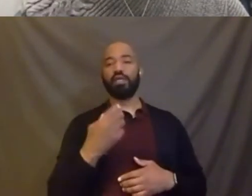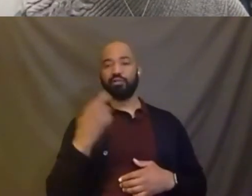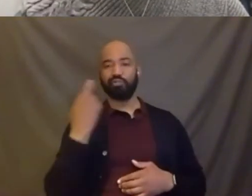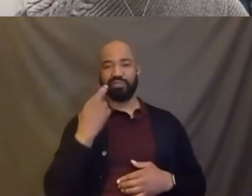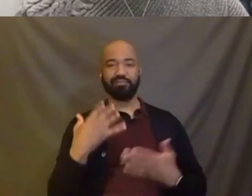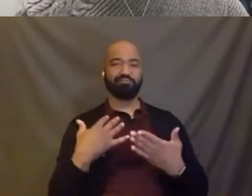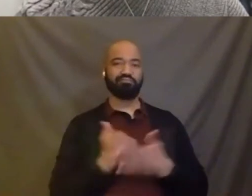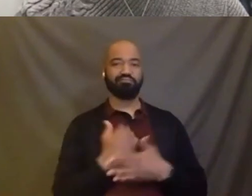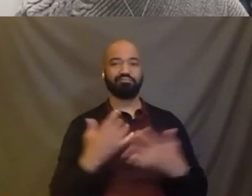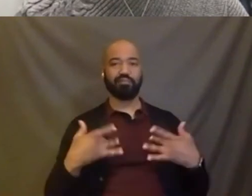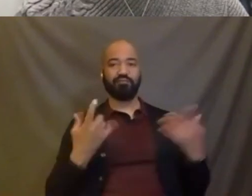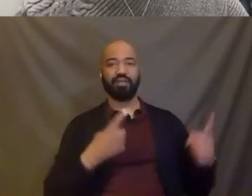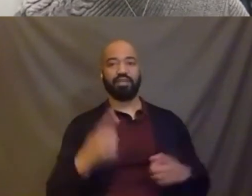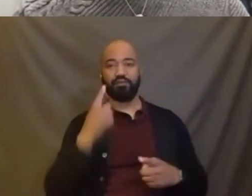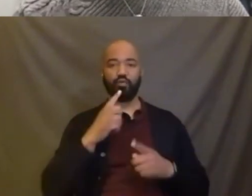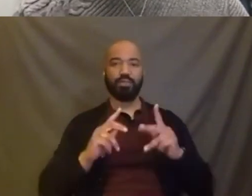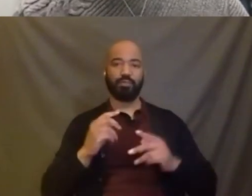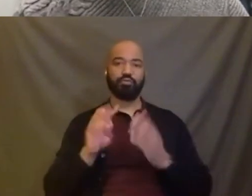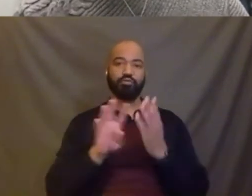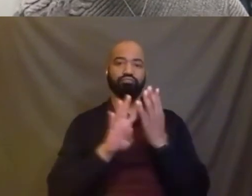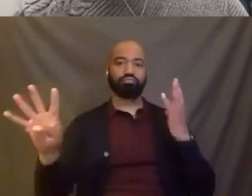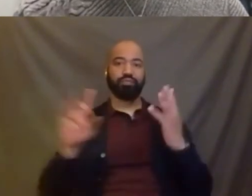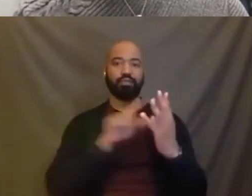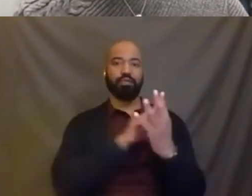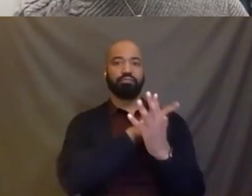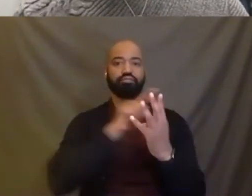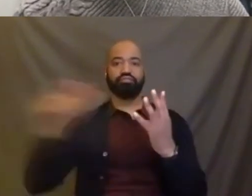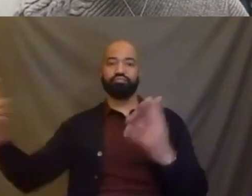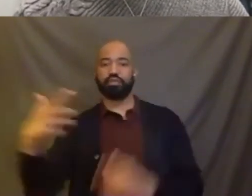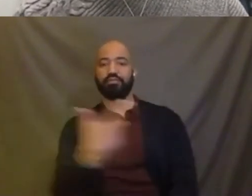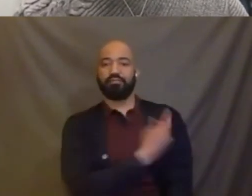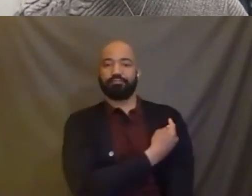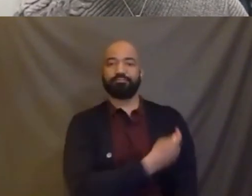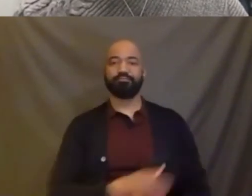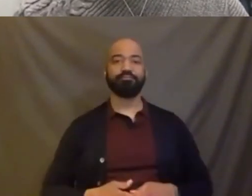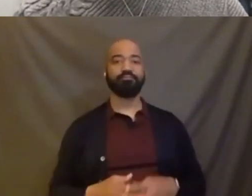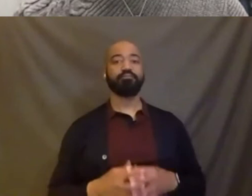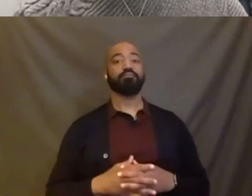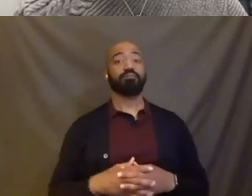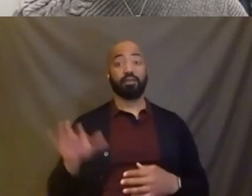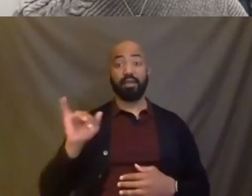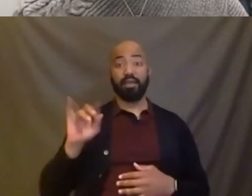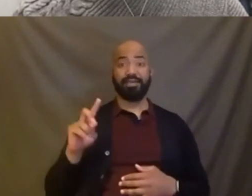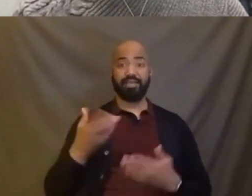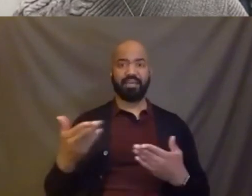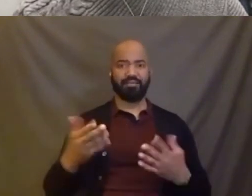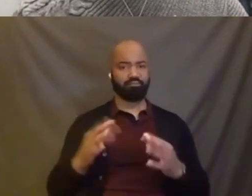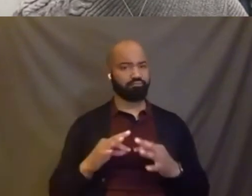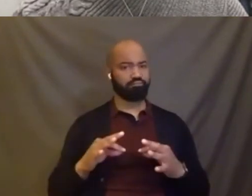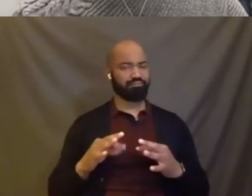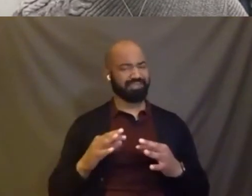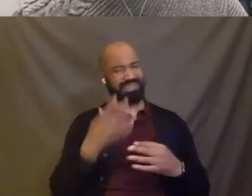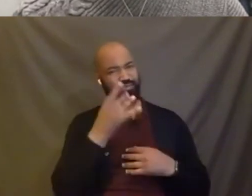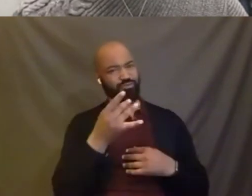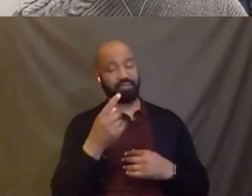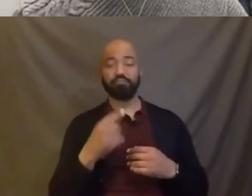vaccine event and stuff. So yeah, the ID thing is really interesting to me because it is a big concern. And I think that